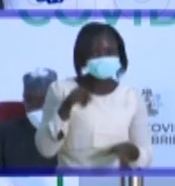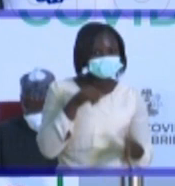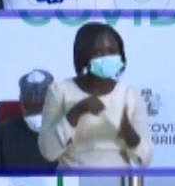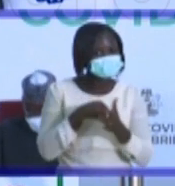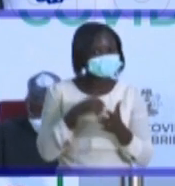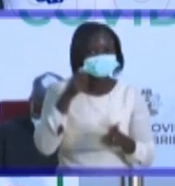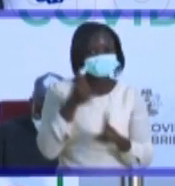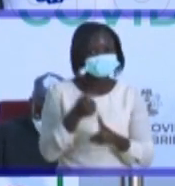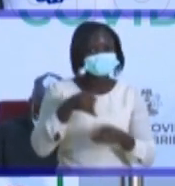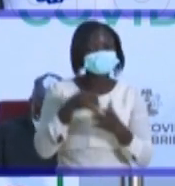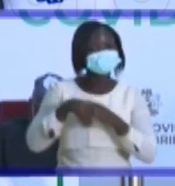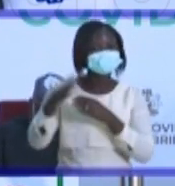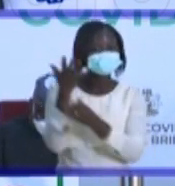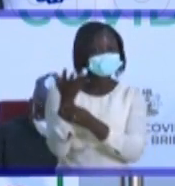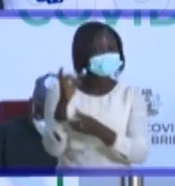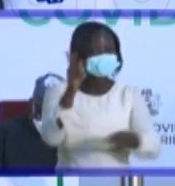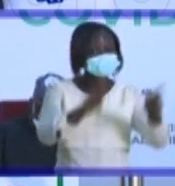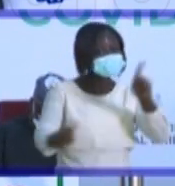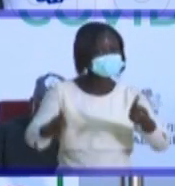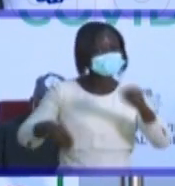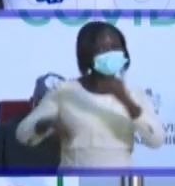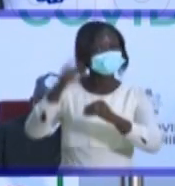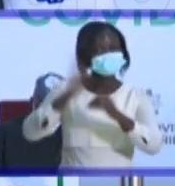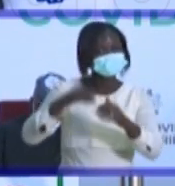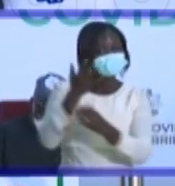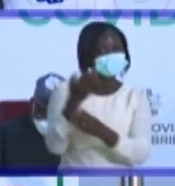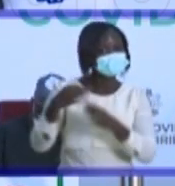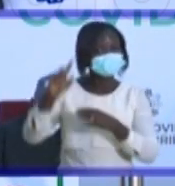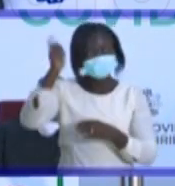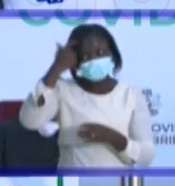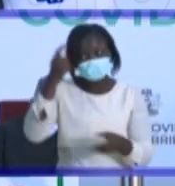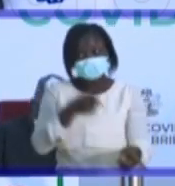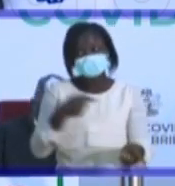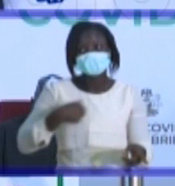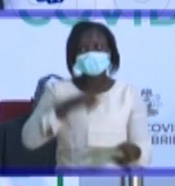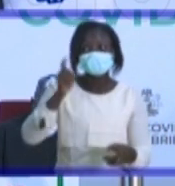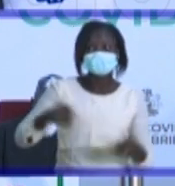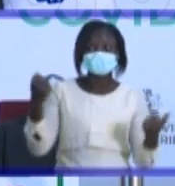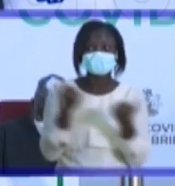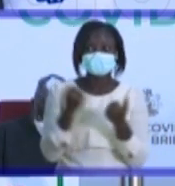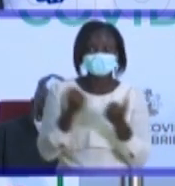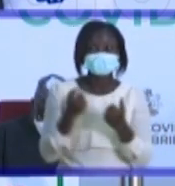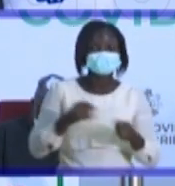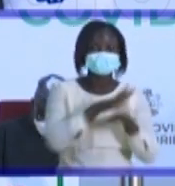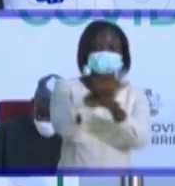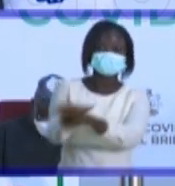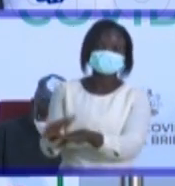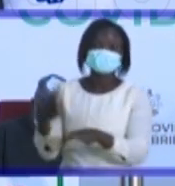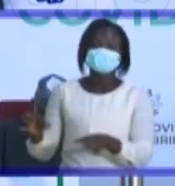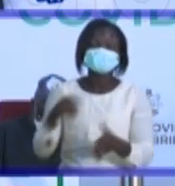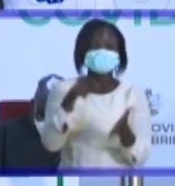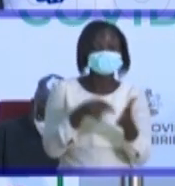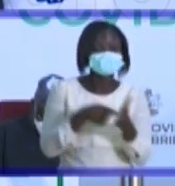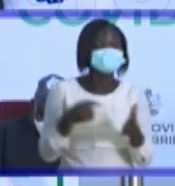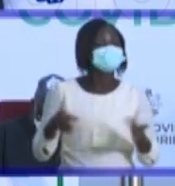is in the hands of the people, more than in the hands of government. We must fight the spread of the disease by adhering